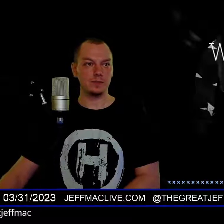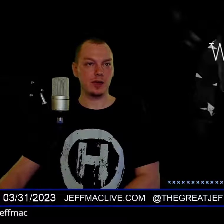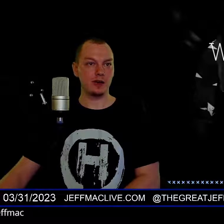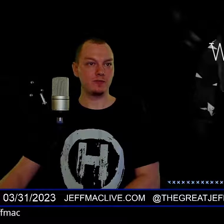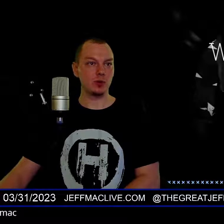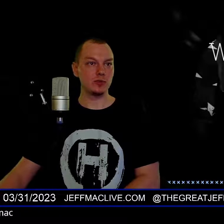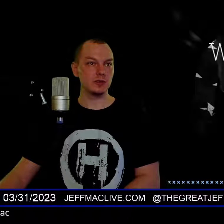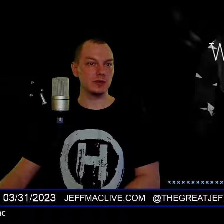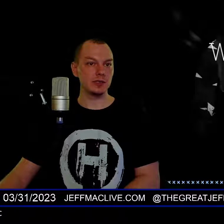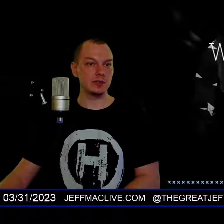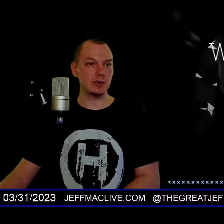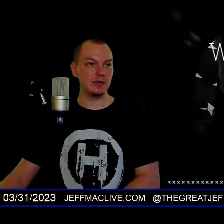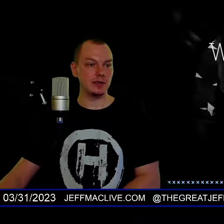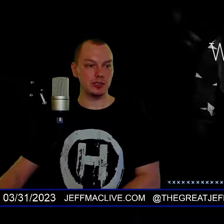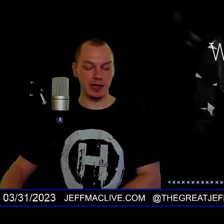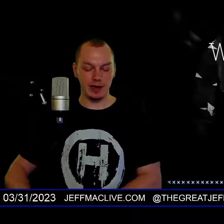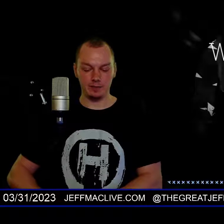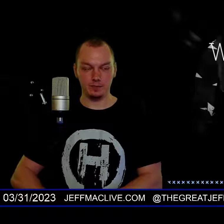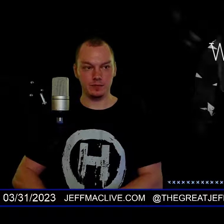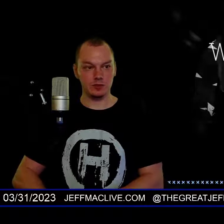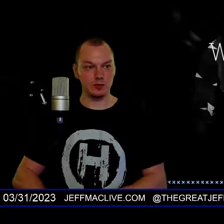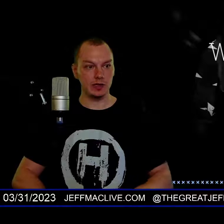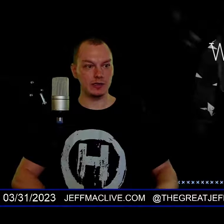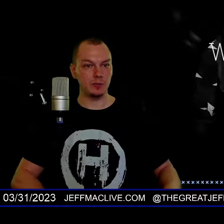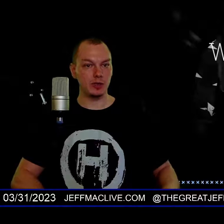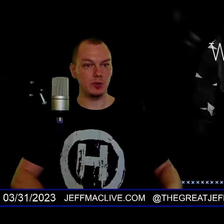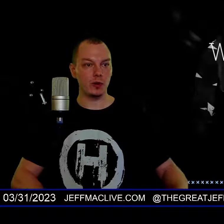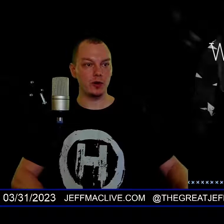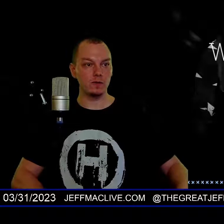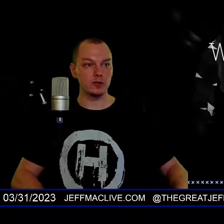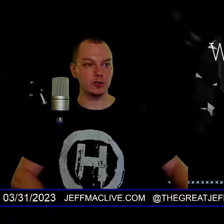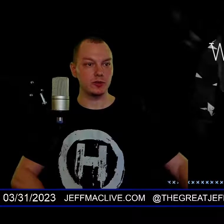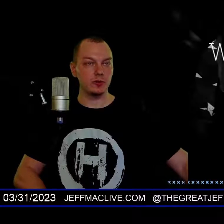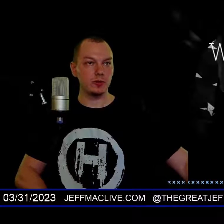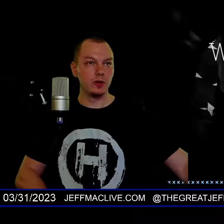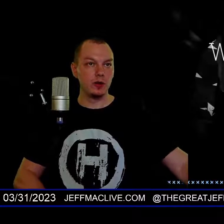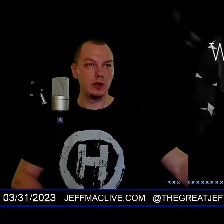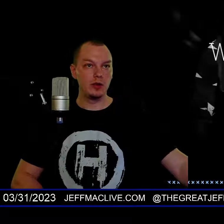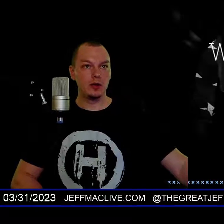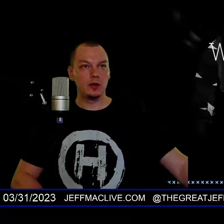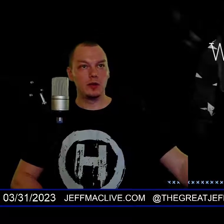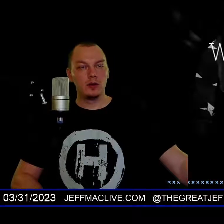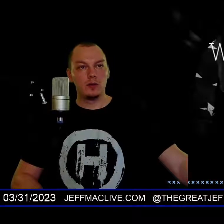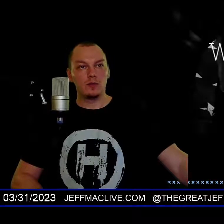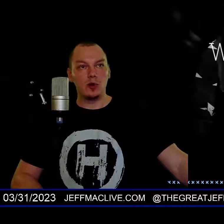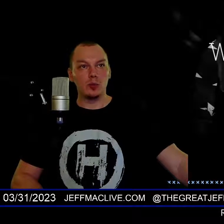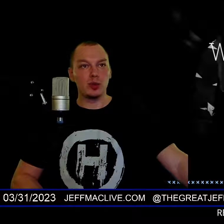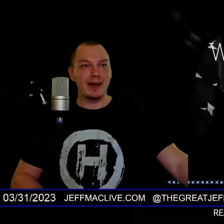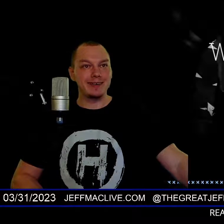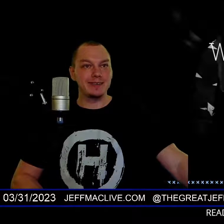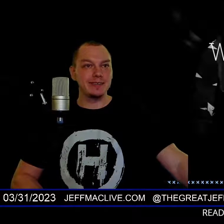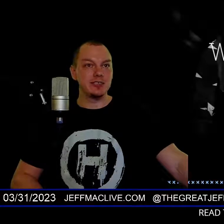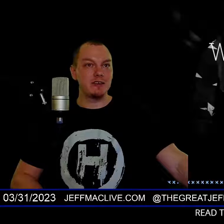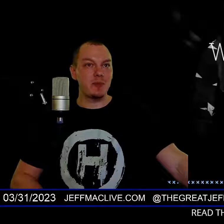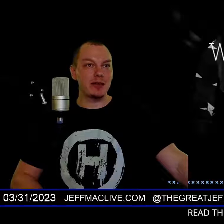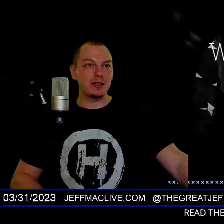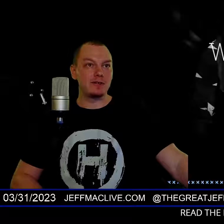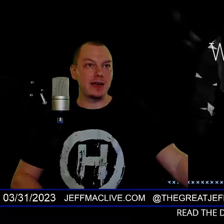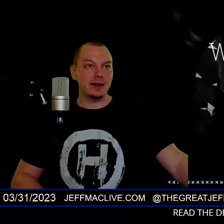Alright, I have posted the links in the chat so you guys can make your way over to Rumble